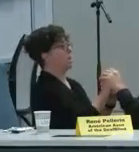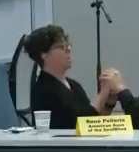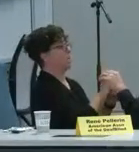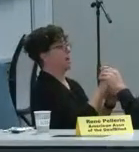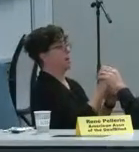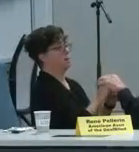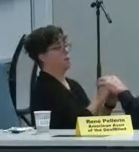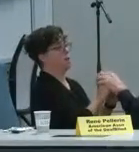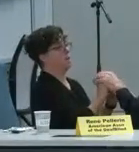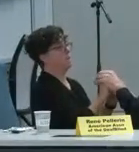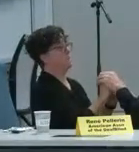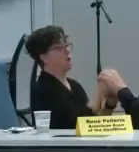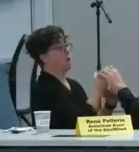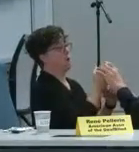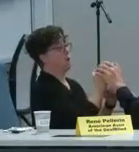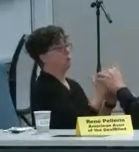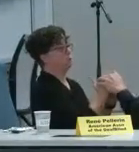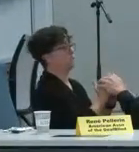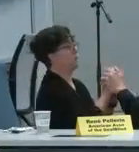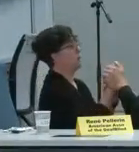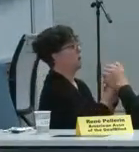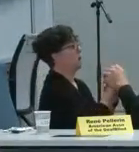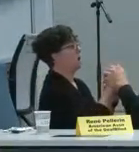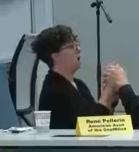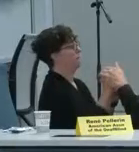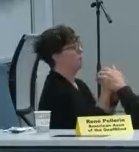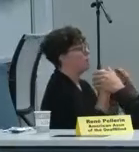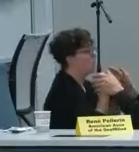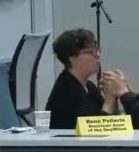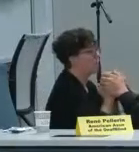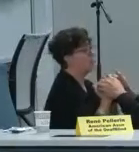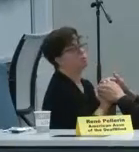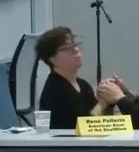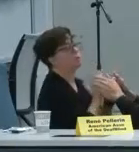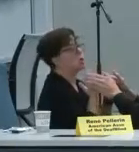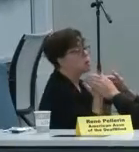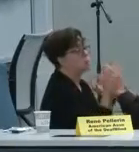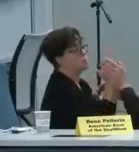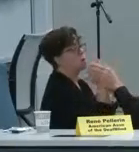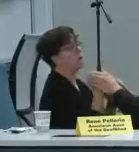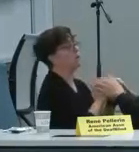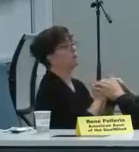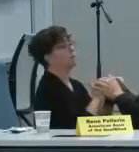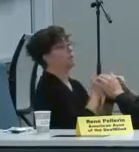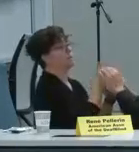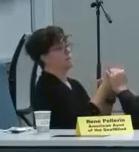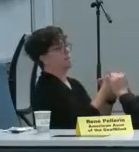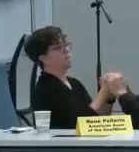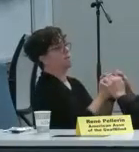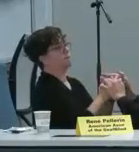Hi, Amanda Montgomery. And I am with Convo Communications. Good morning. Good to see everyone.